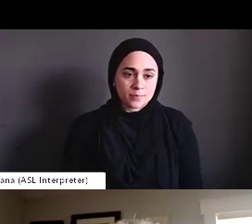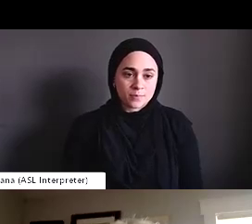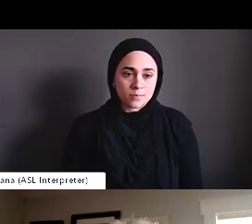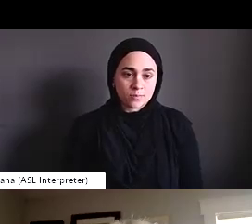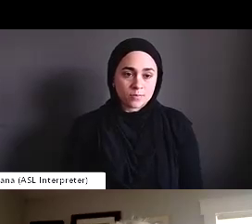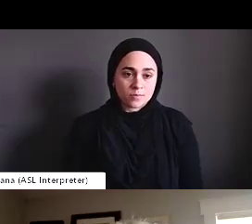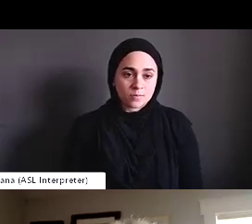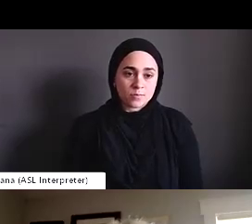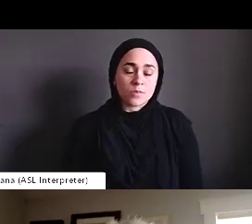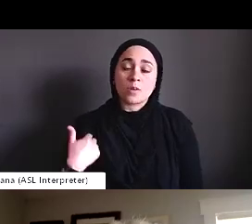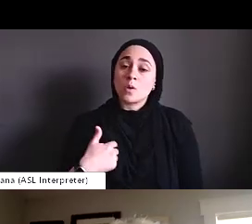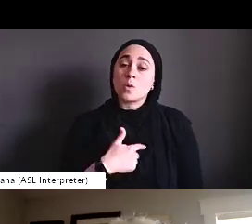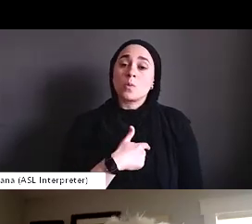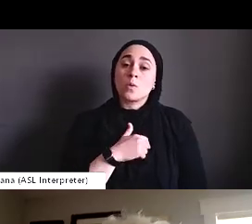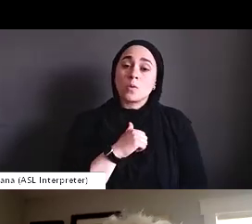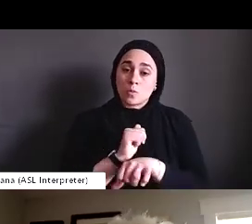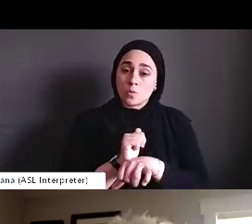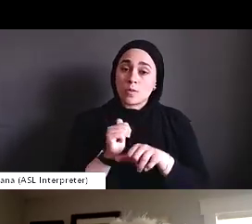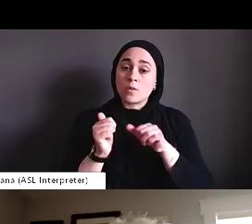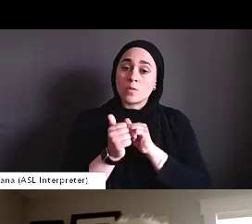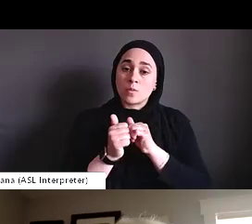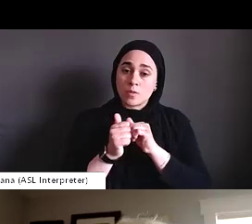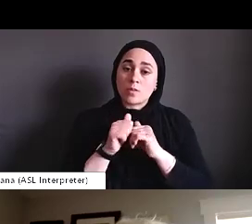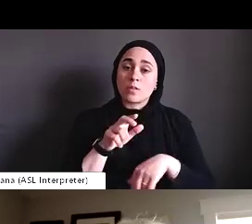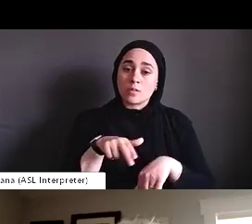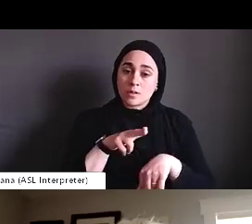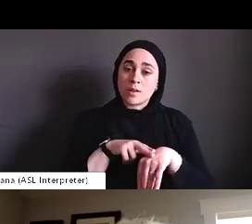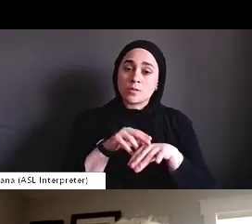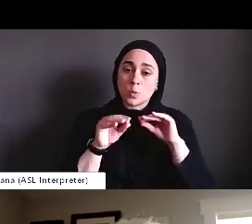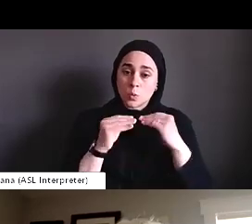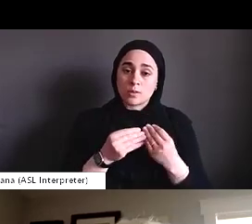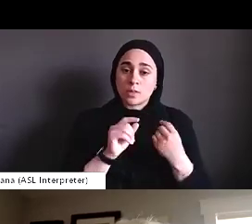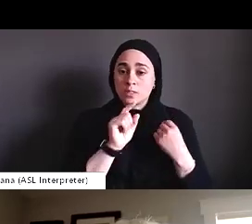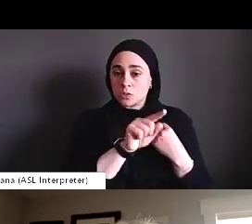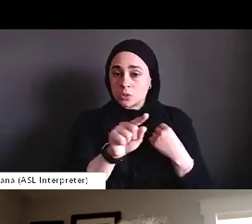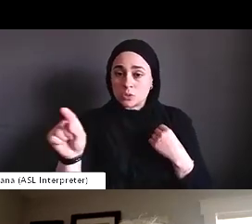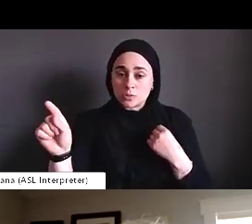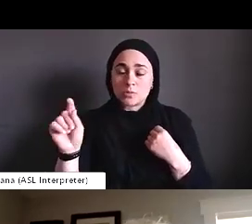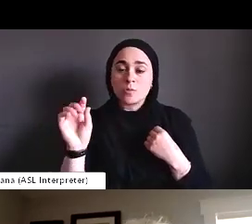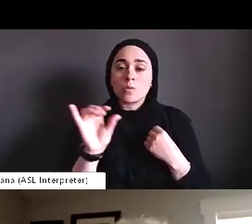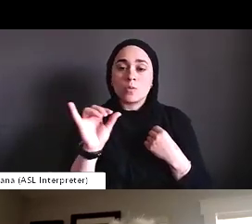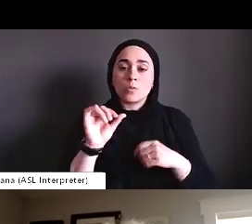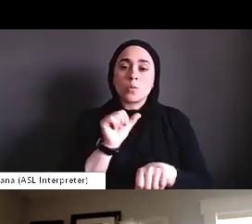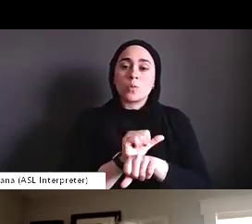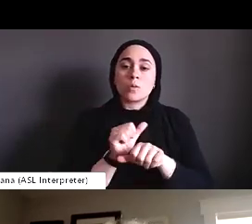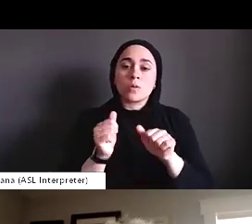we are working with the national organizations, and we are also working